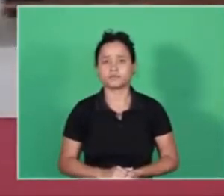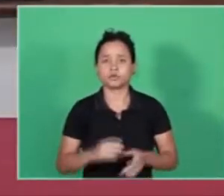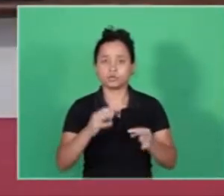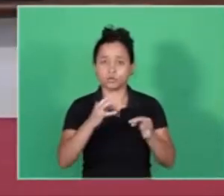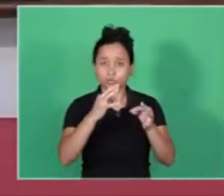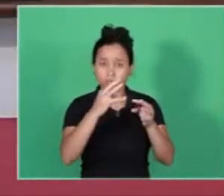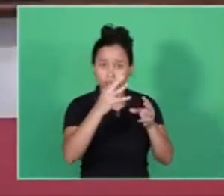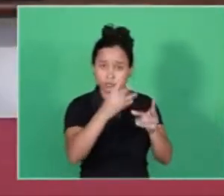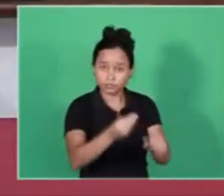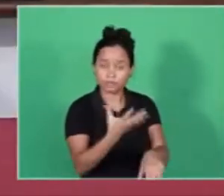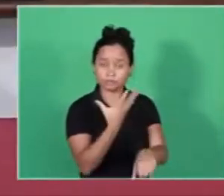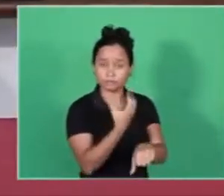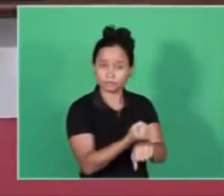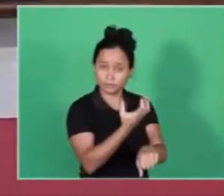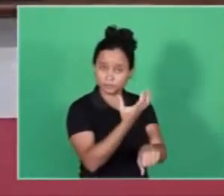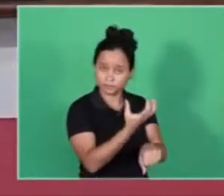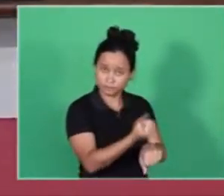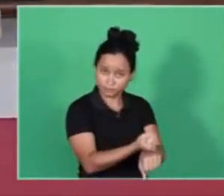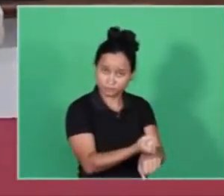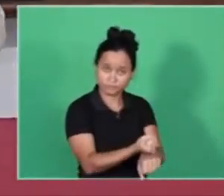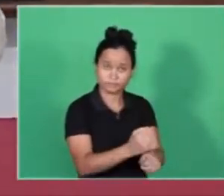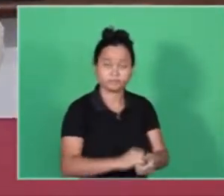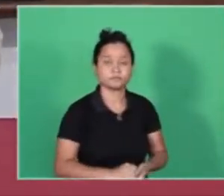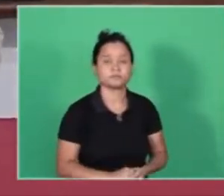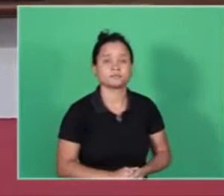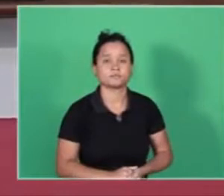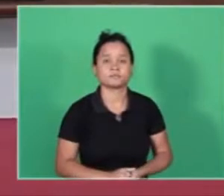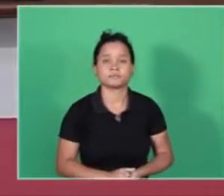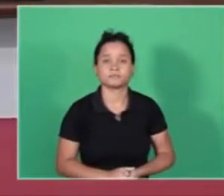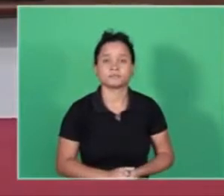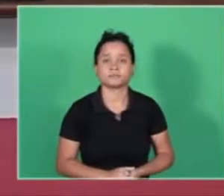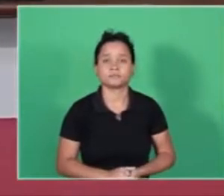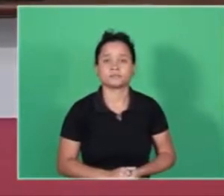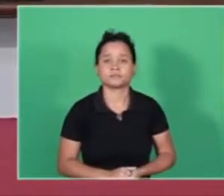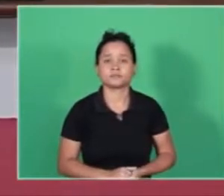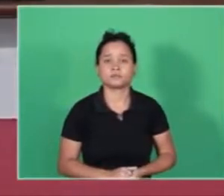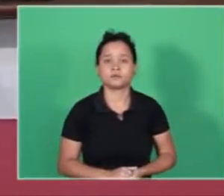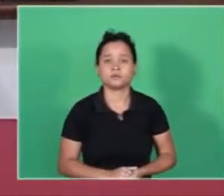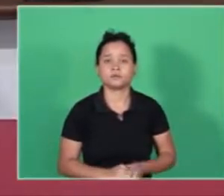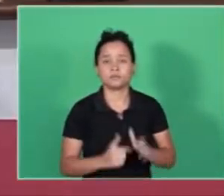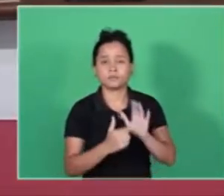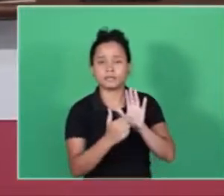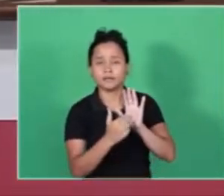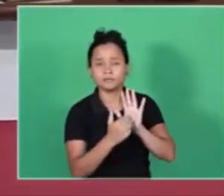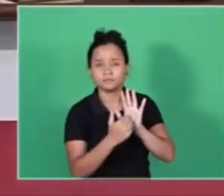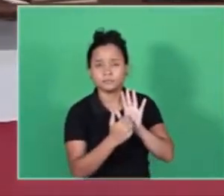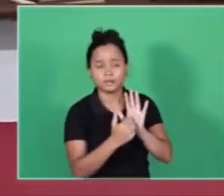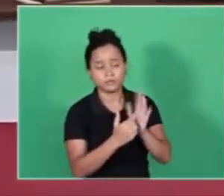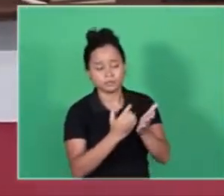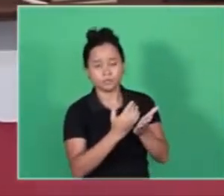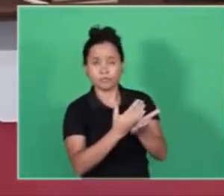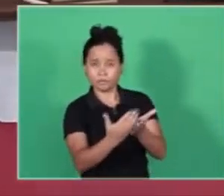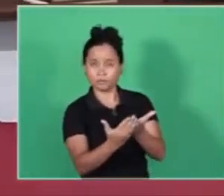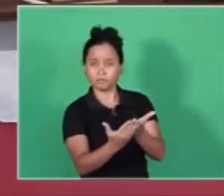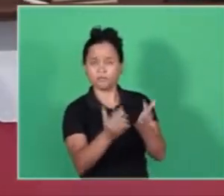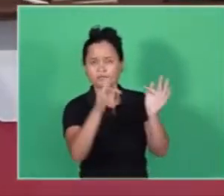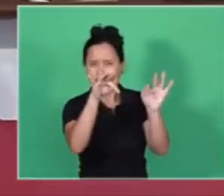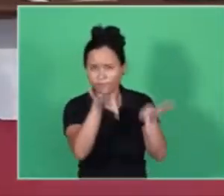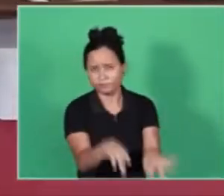that is matter expresses itself to the death. It'll have an